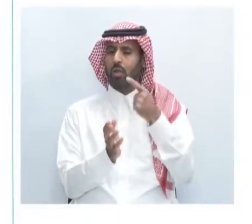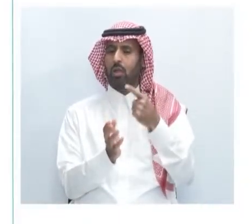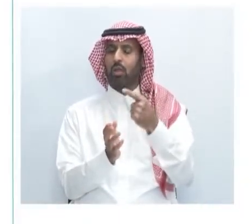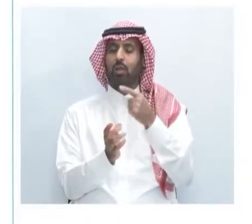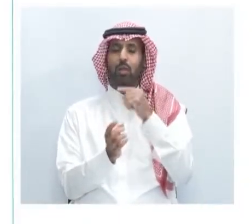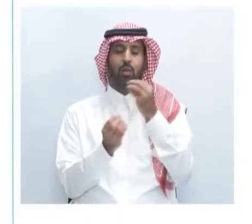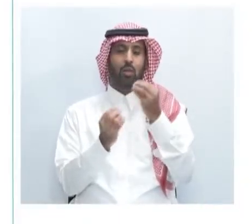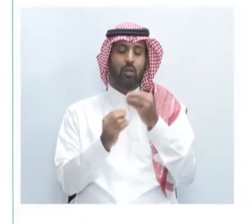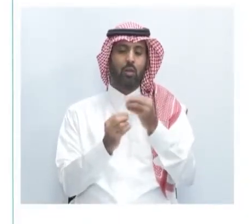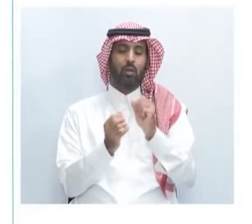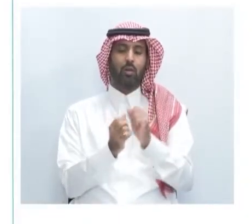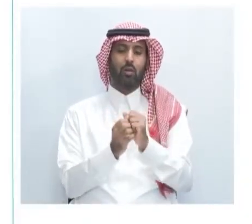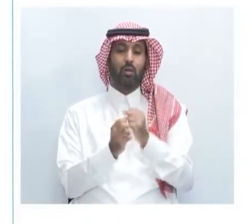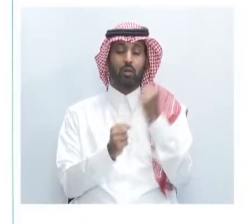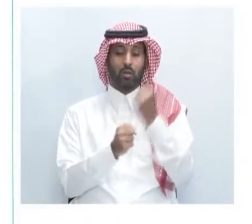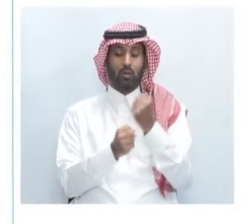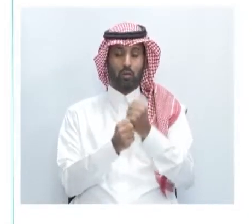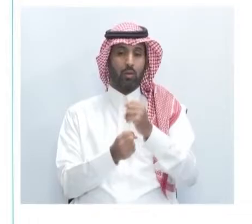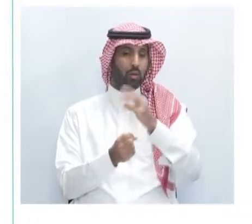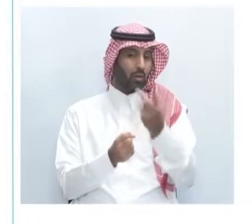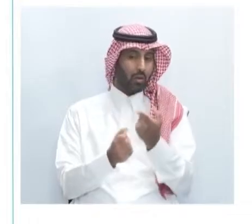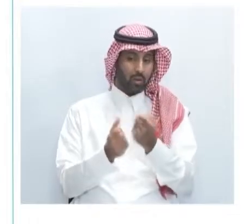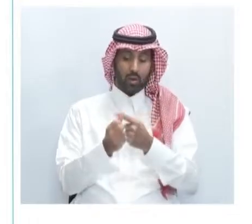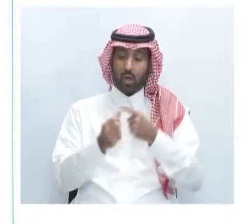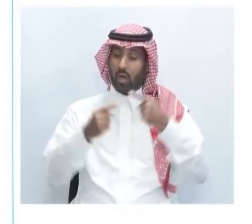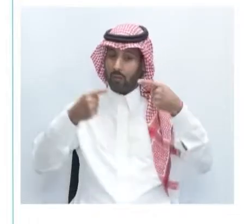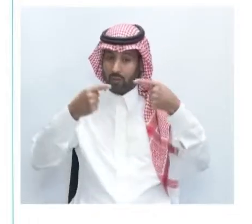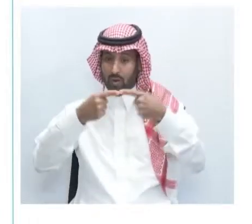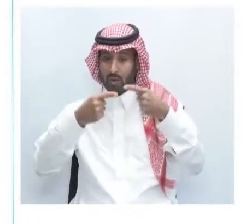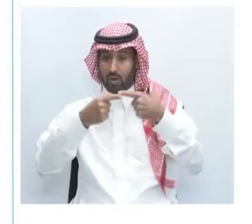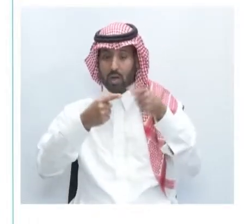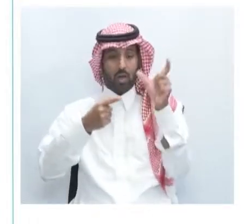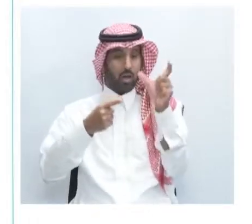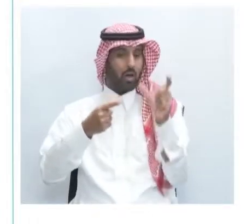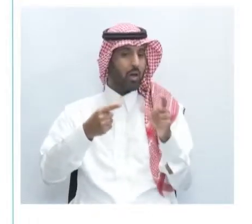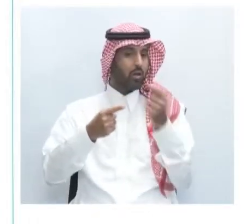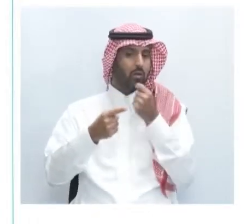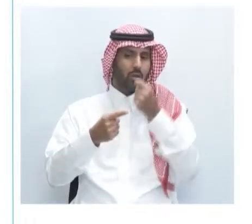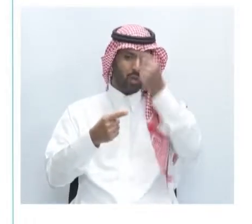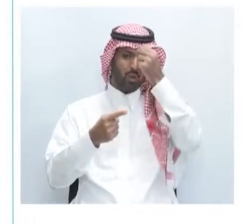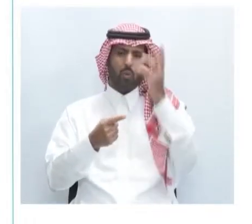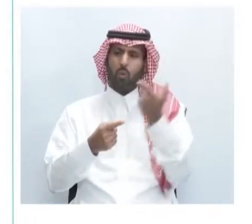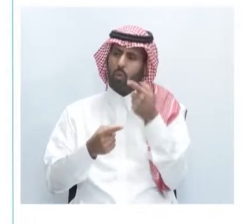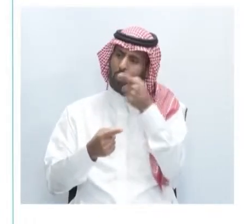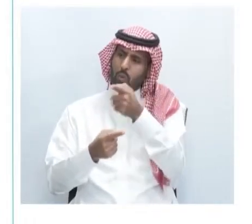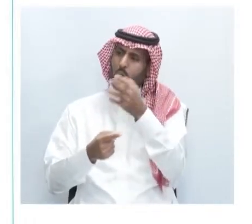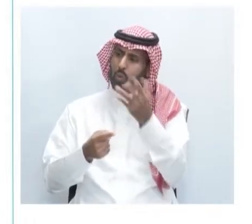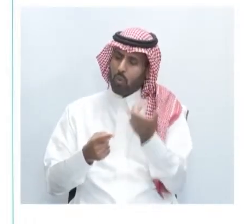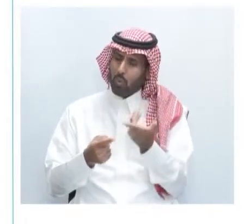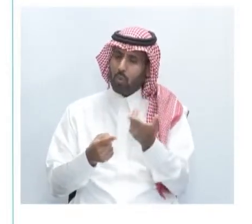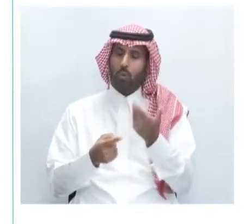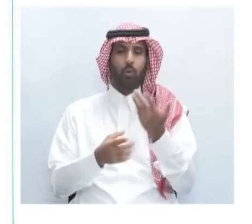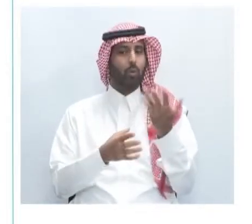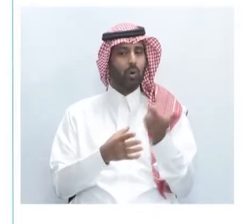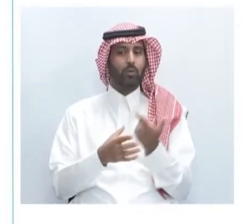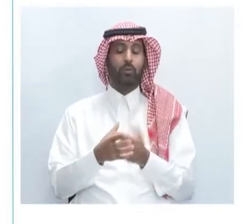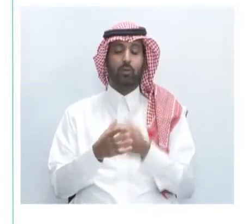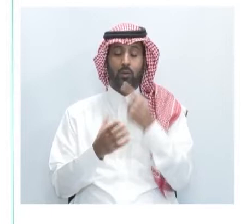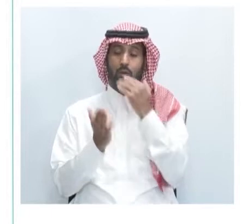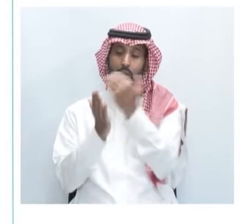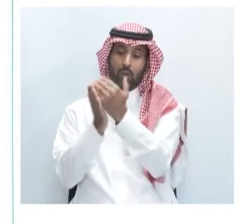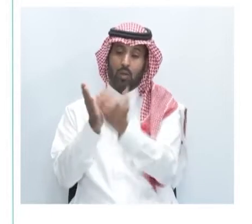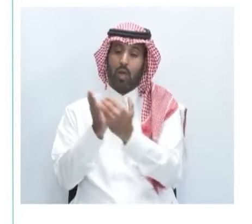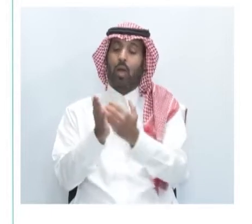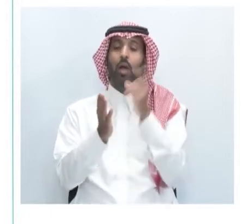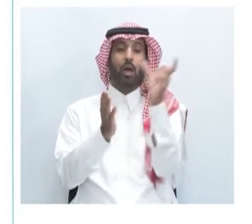much pairs as you can of the opposites, describe what or who, list as much